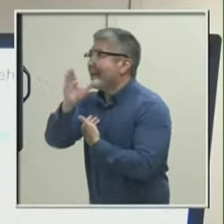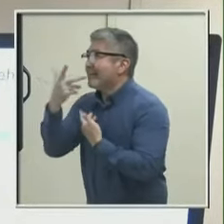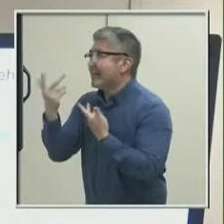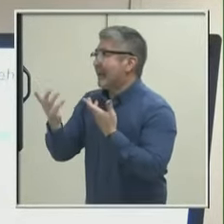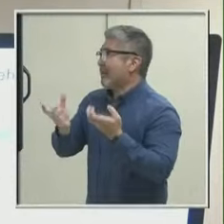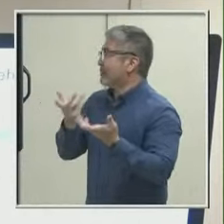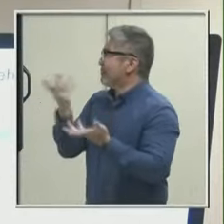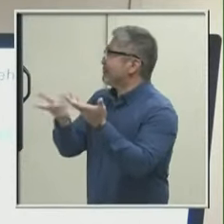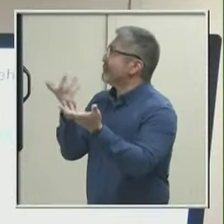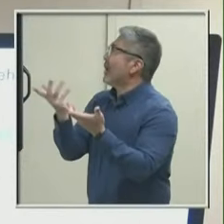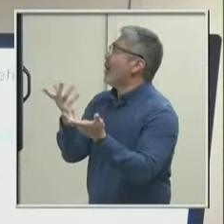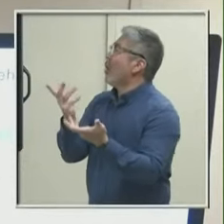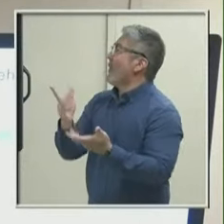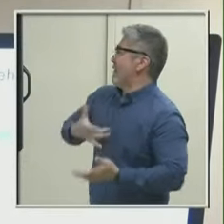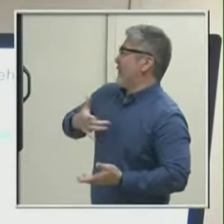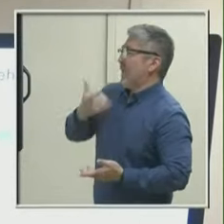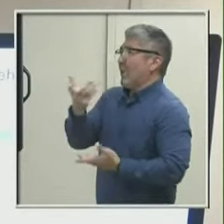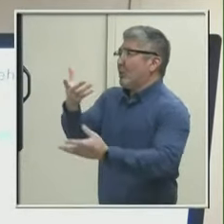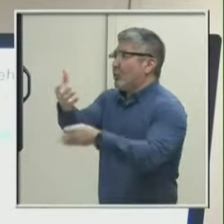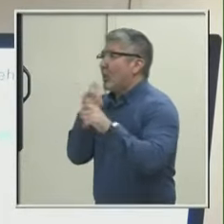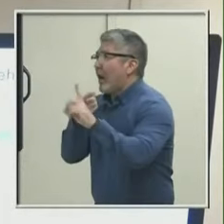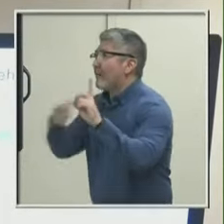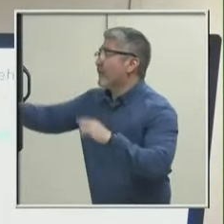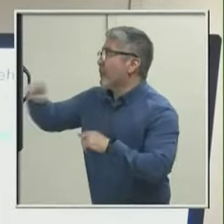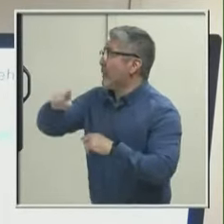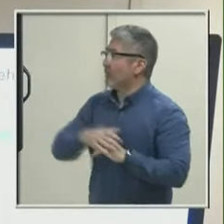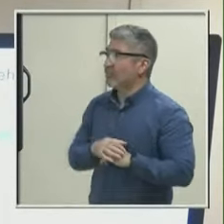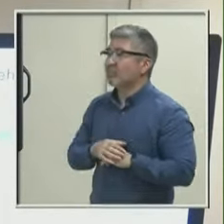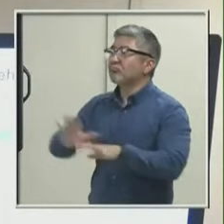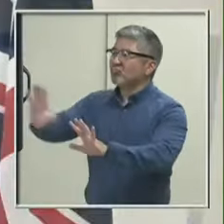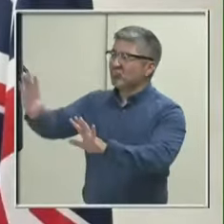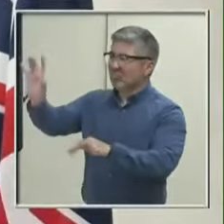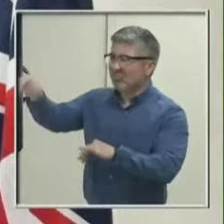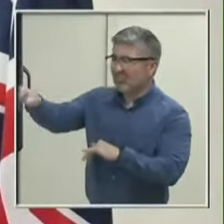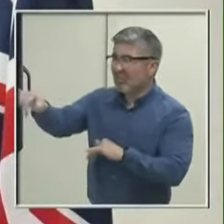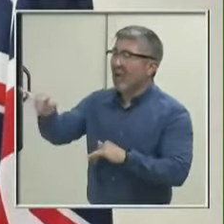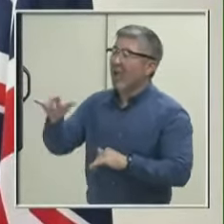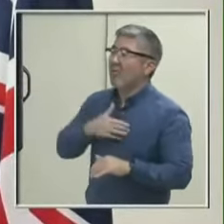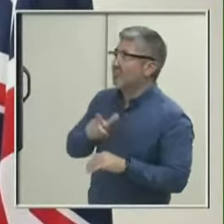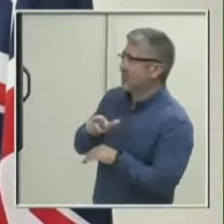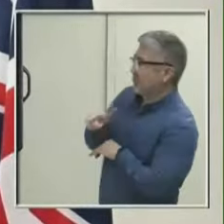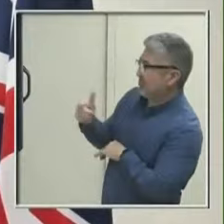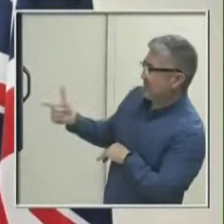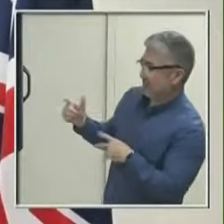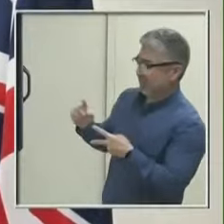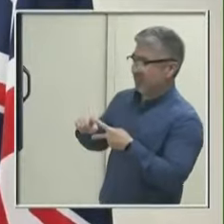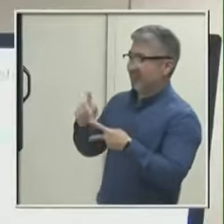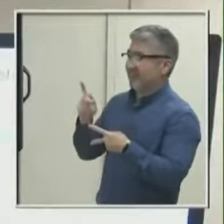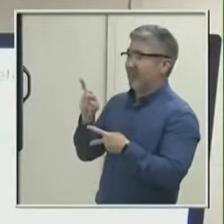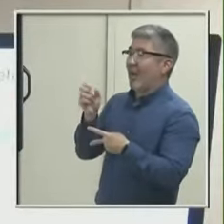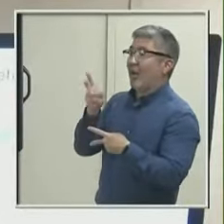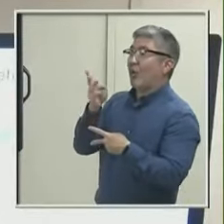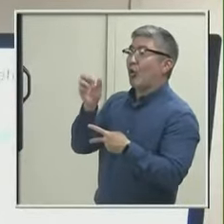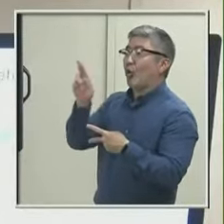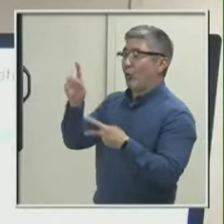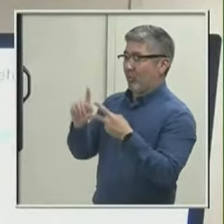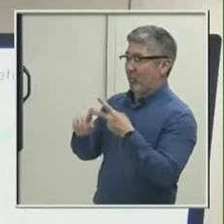the amount of information that you got back from them? I'll let Dr. Kerber and Mr. Alconis answer.